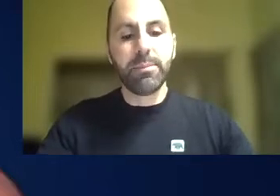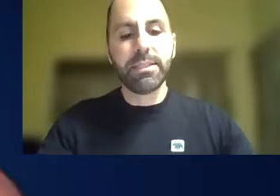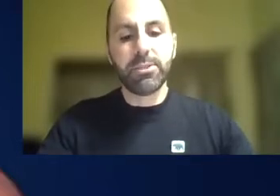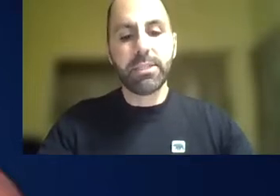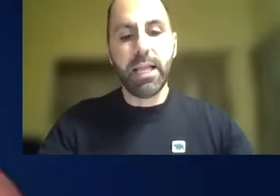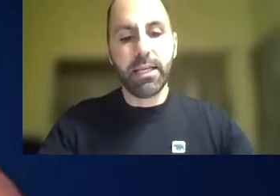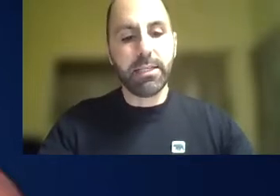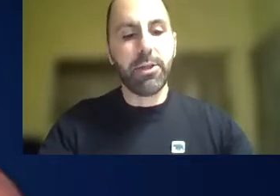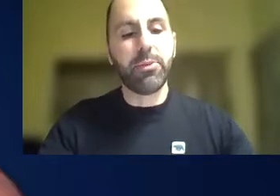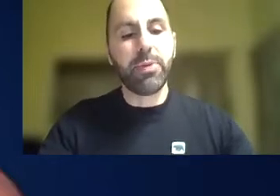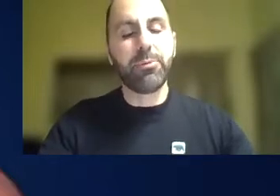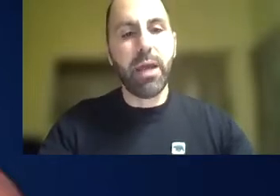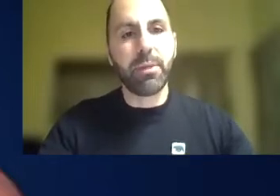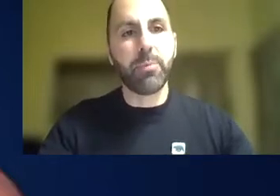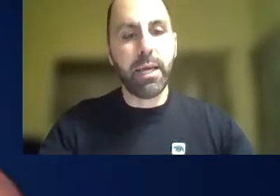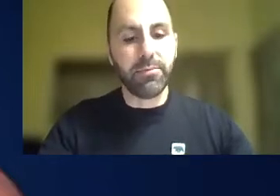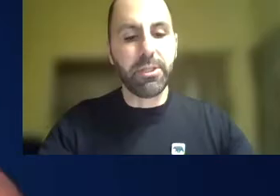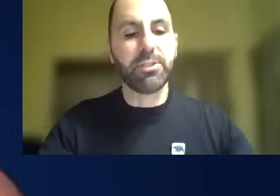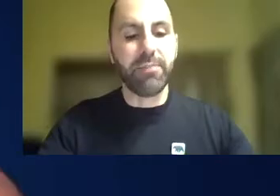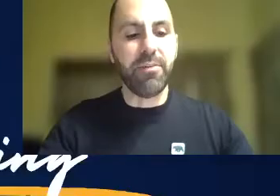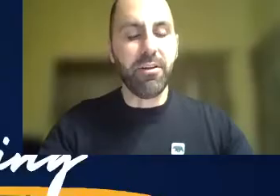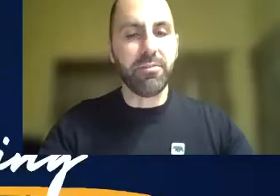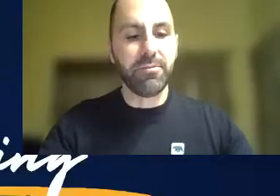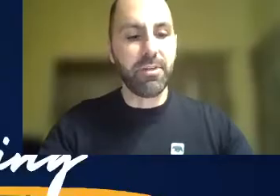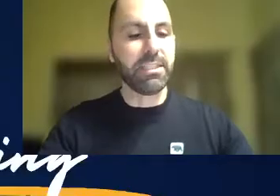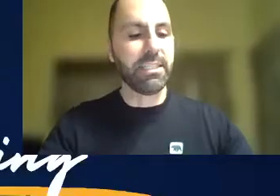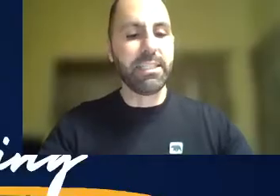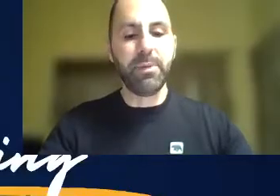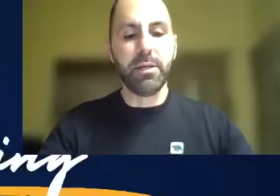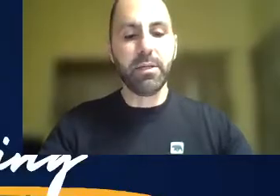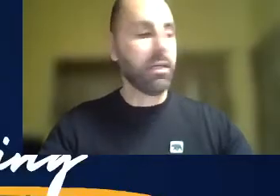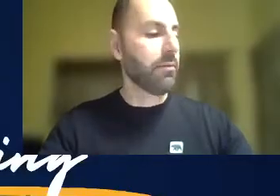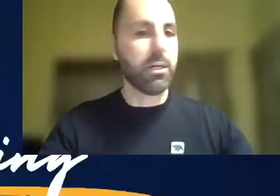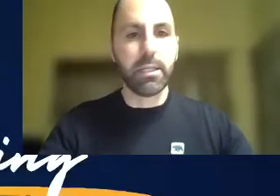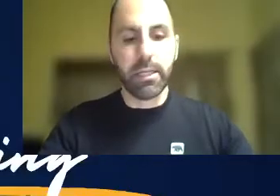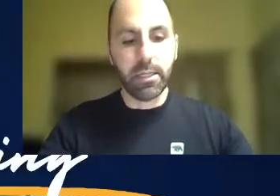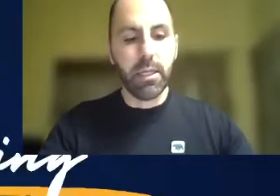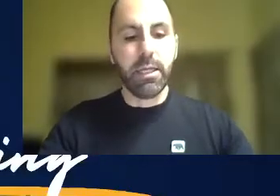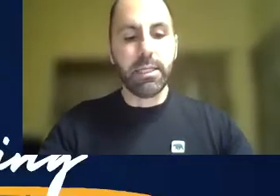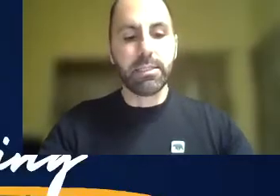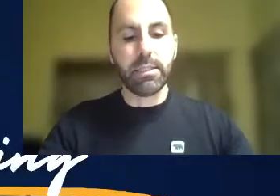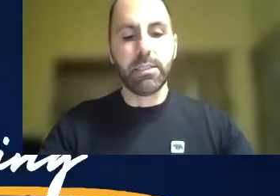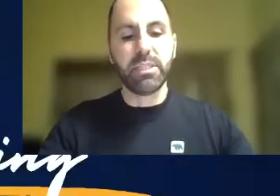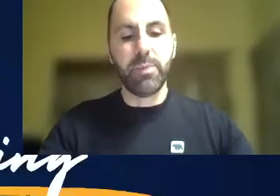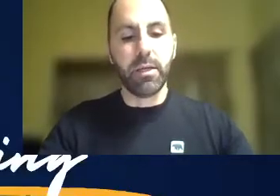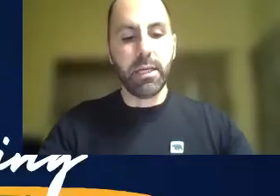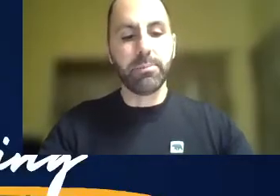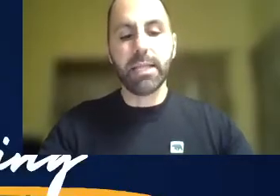As an Assembly District delegate, there are 3 primary ways for you to get involved. First, as Deepa covered earlier,